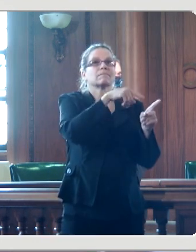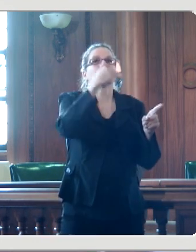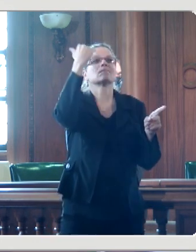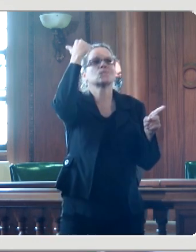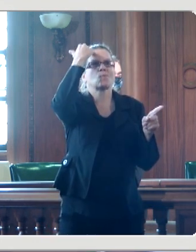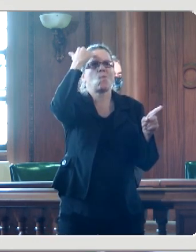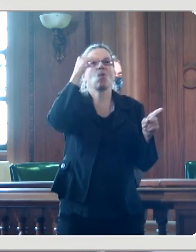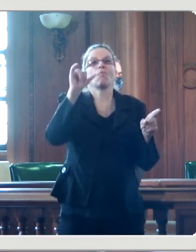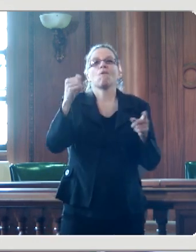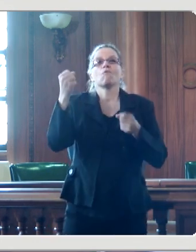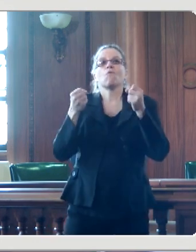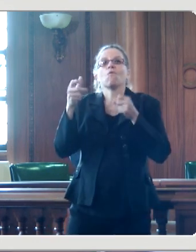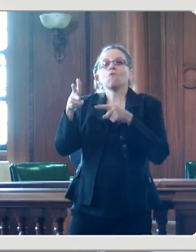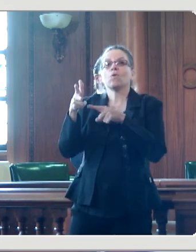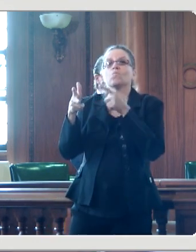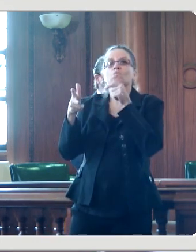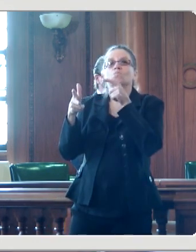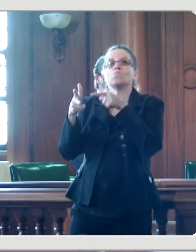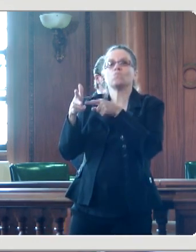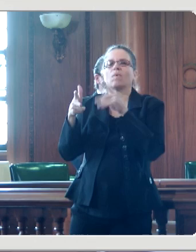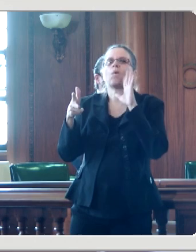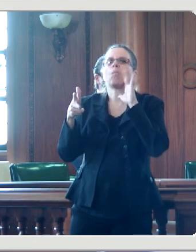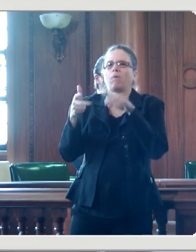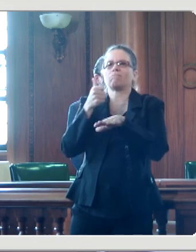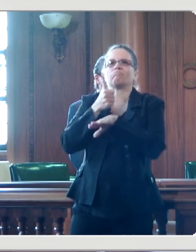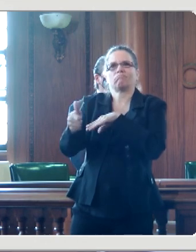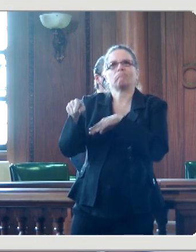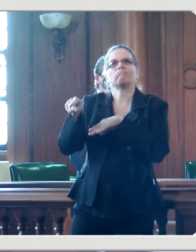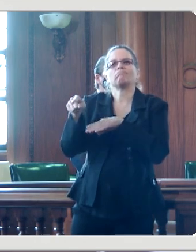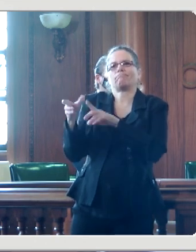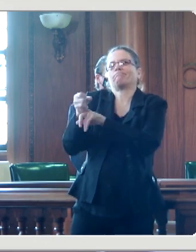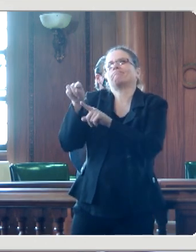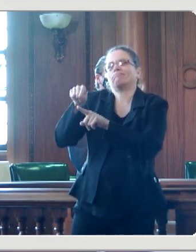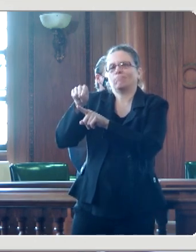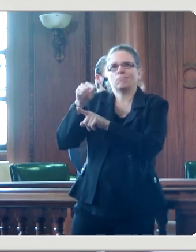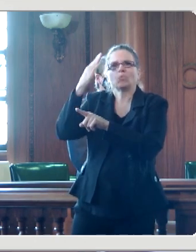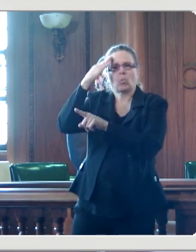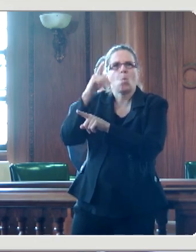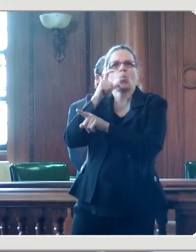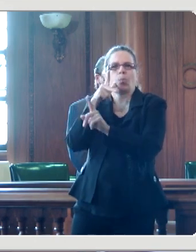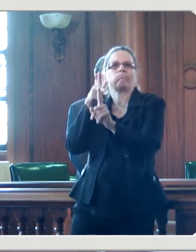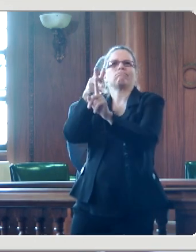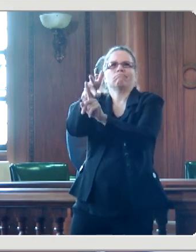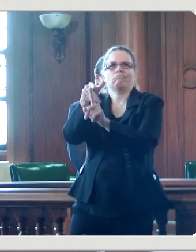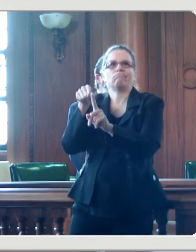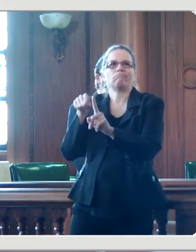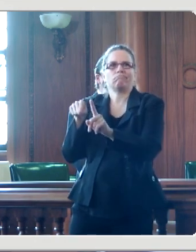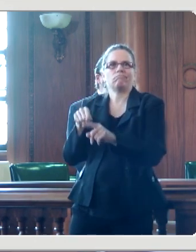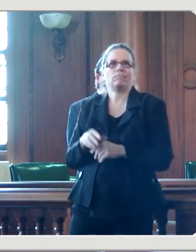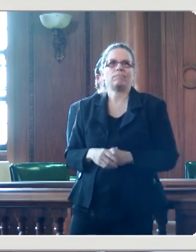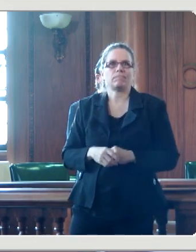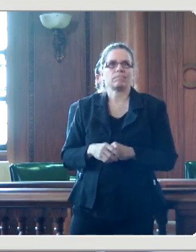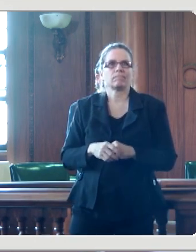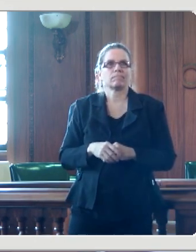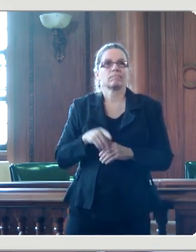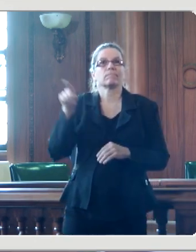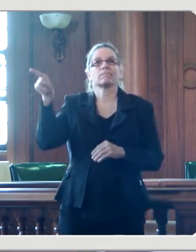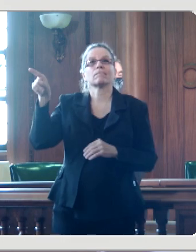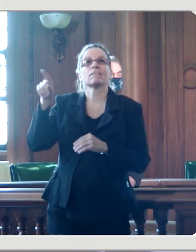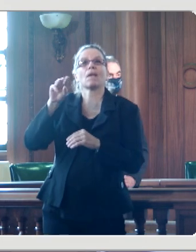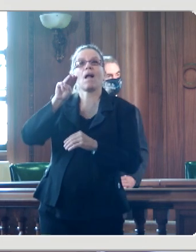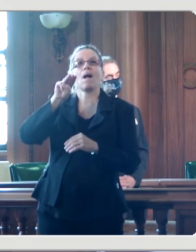to charges. I thank everybody involved with this MLK Church fire. Their work in it has